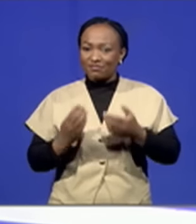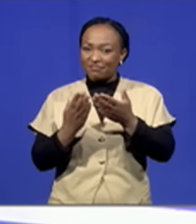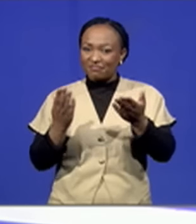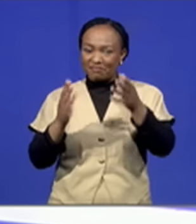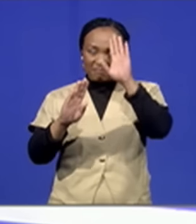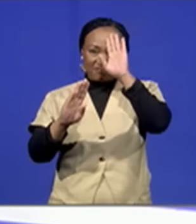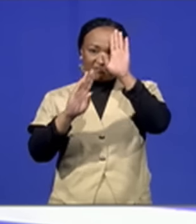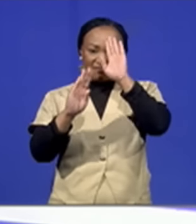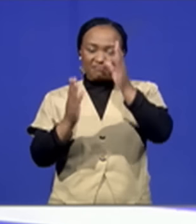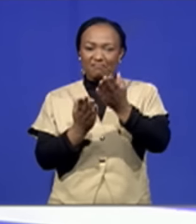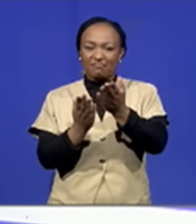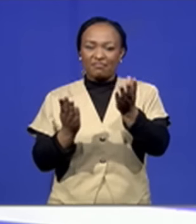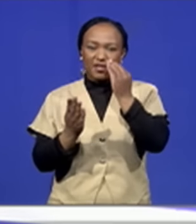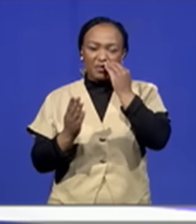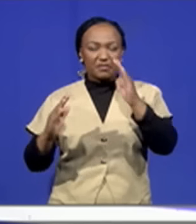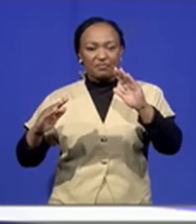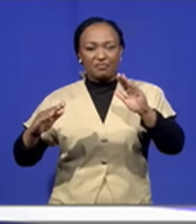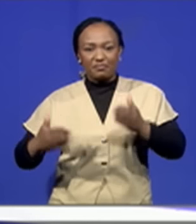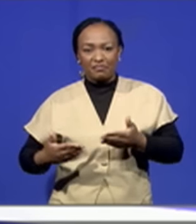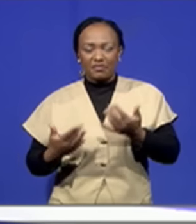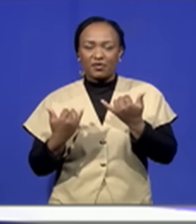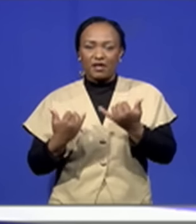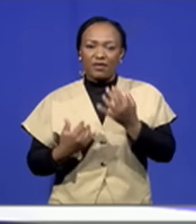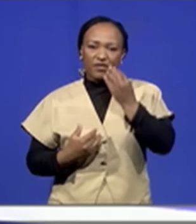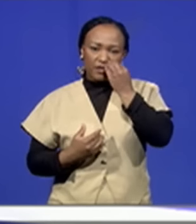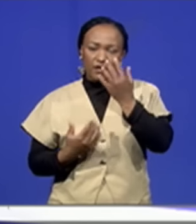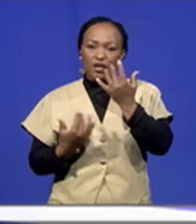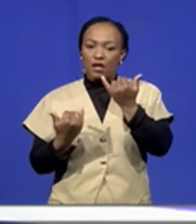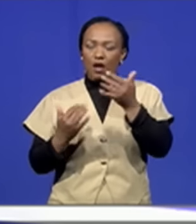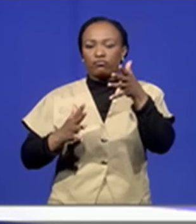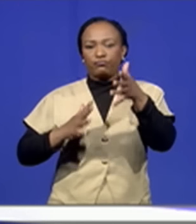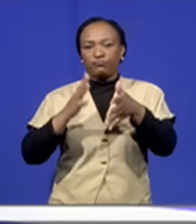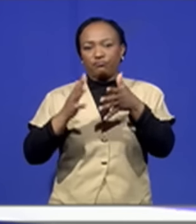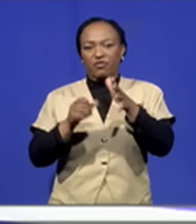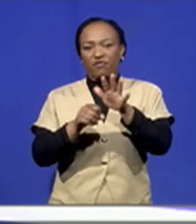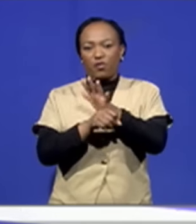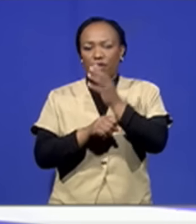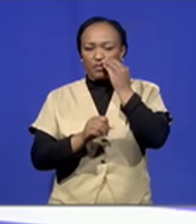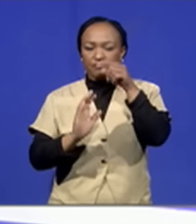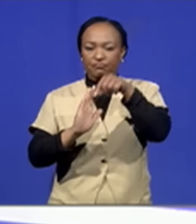Mothoetsho Madume wa amogetswe mo kgasong ya rona ya dikgang tla re diale.